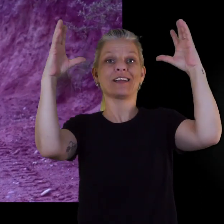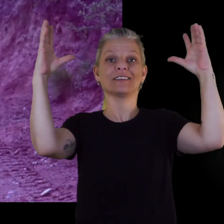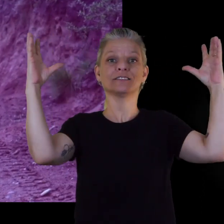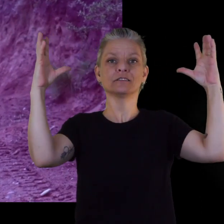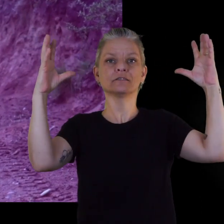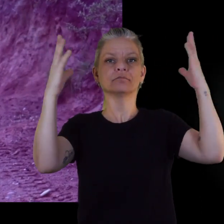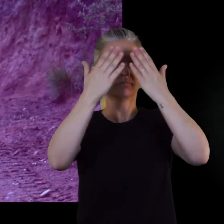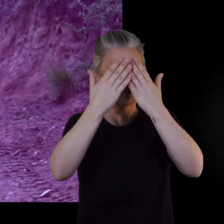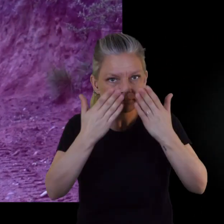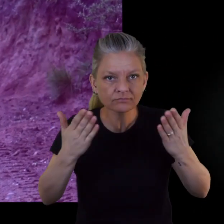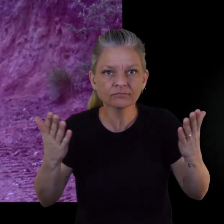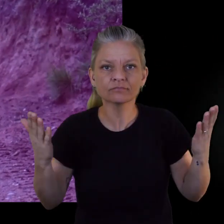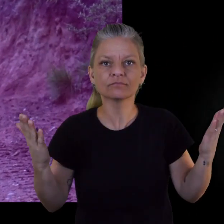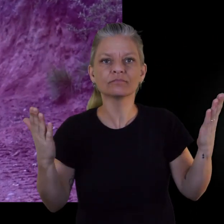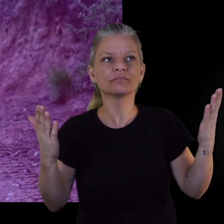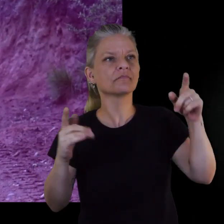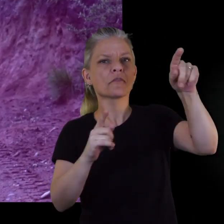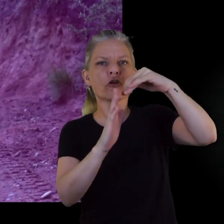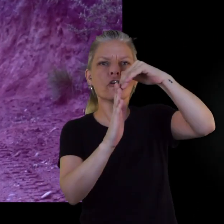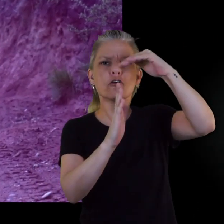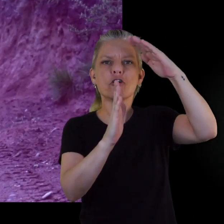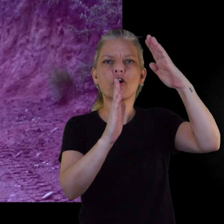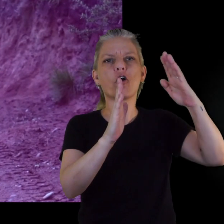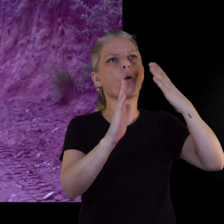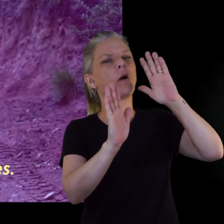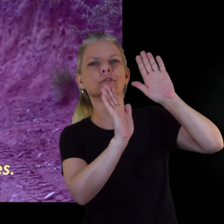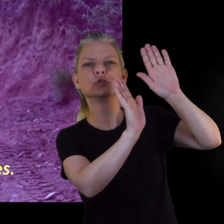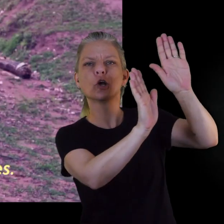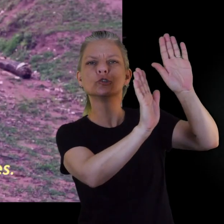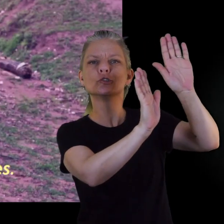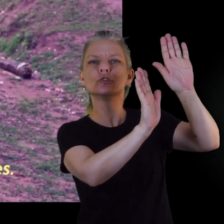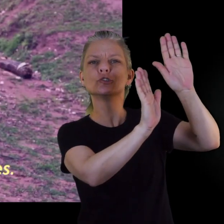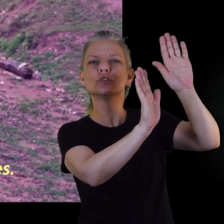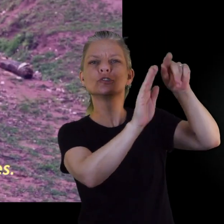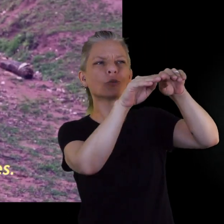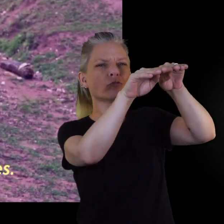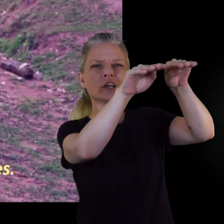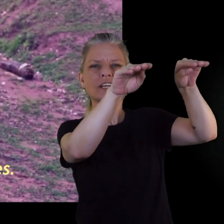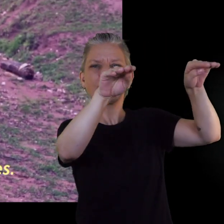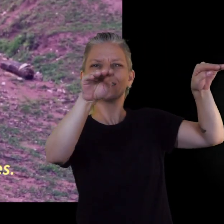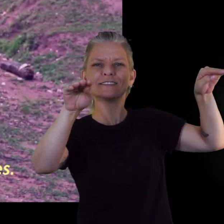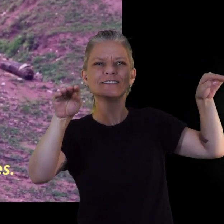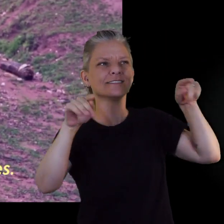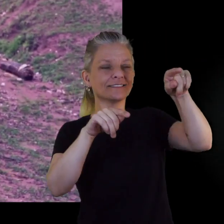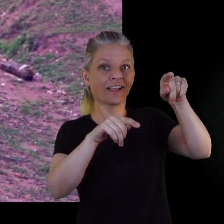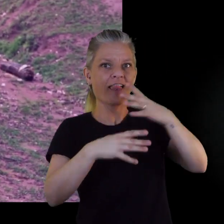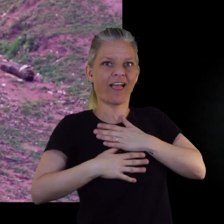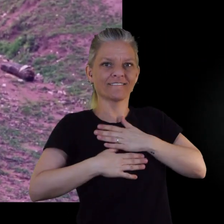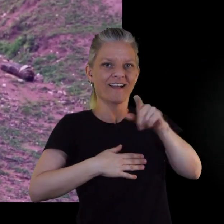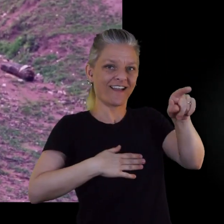it touches horizon above where our lover is hiding. His kisses are witnessed by subjects with